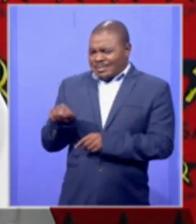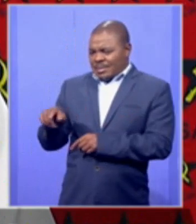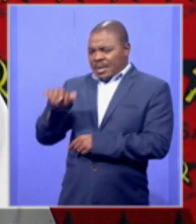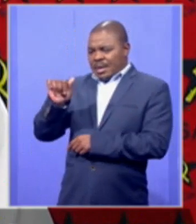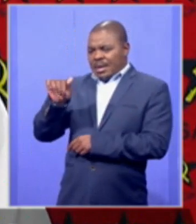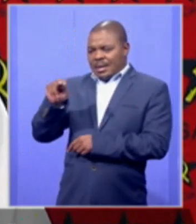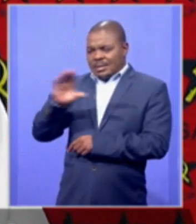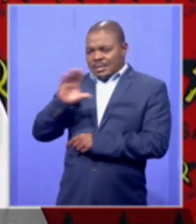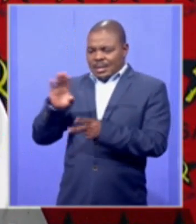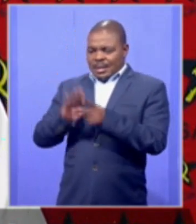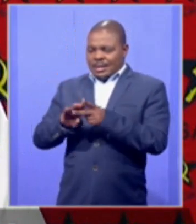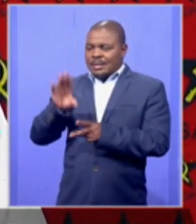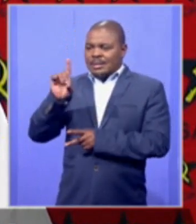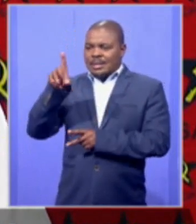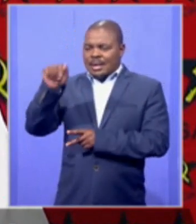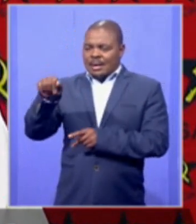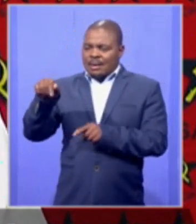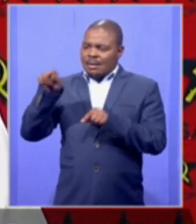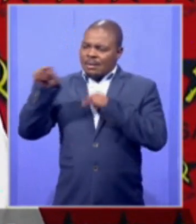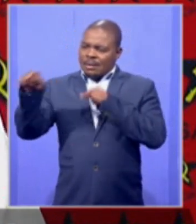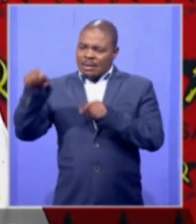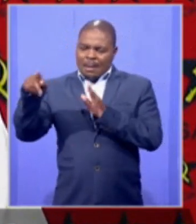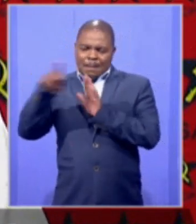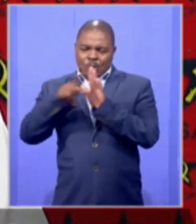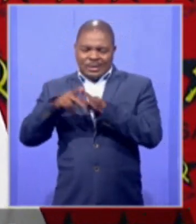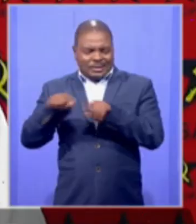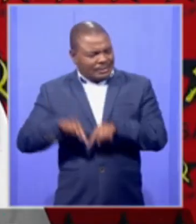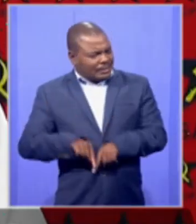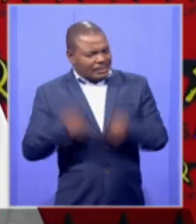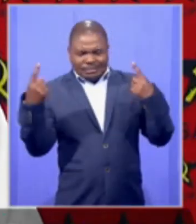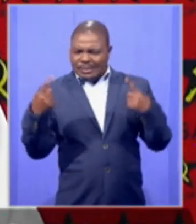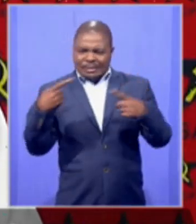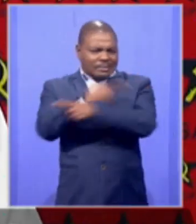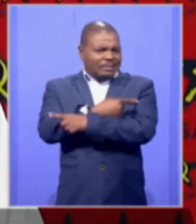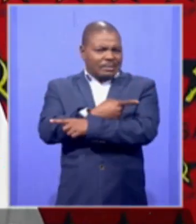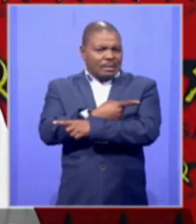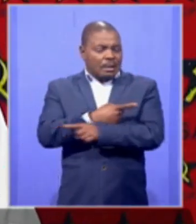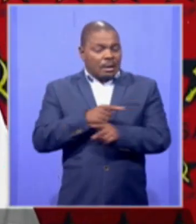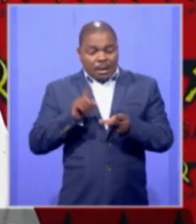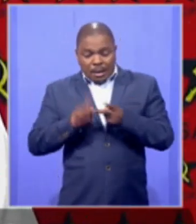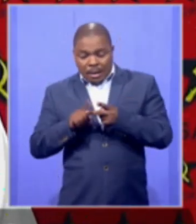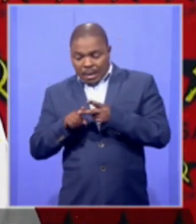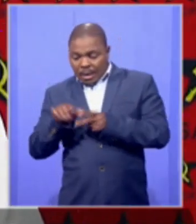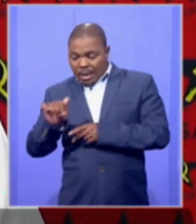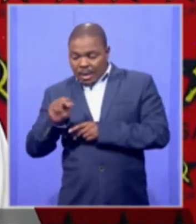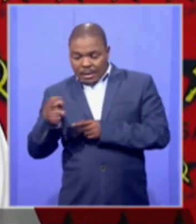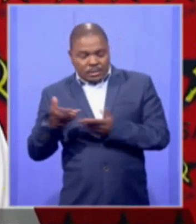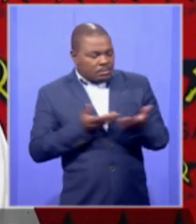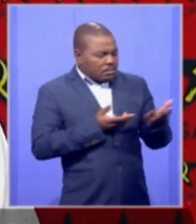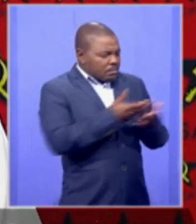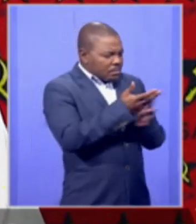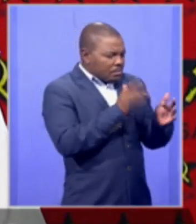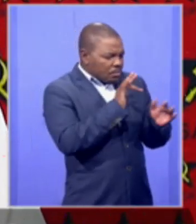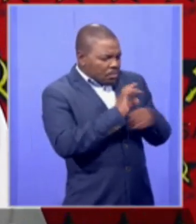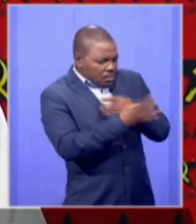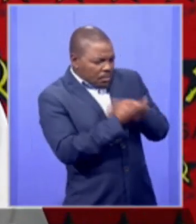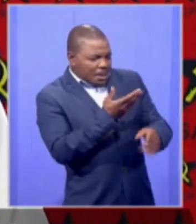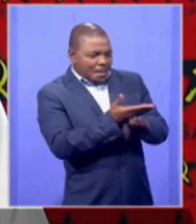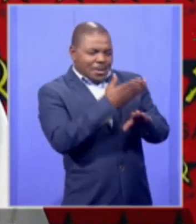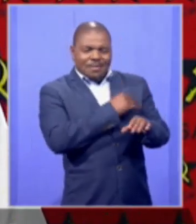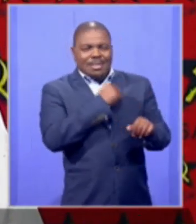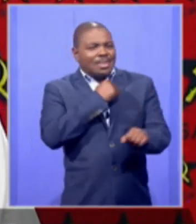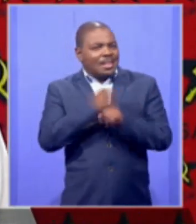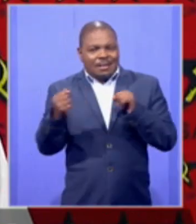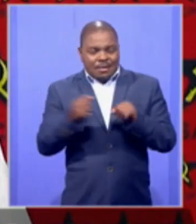and the DA di policy tsa bone ga di tshwana ba maketse gore ga ba consultiwa ka yone kganye ga jana ba tlile ba tlo kopana